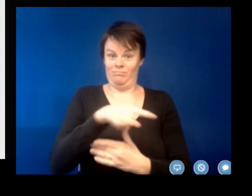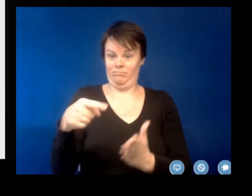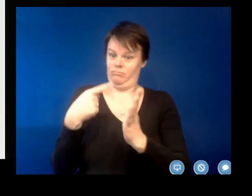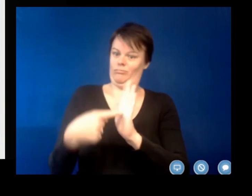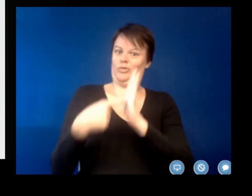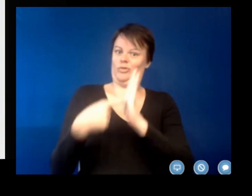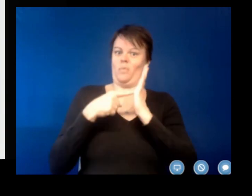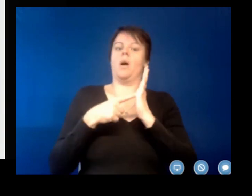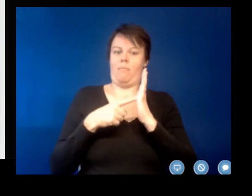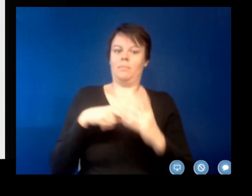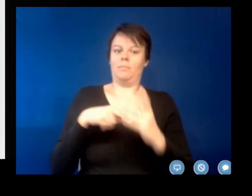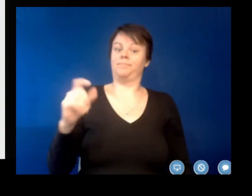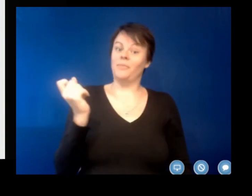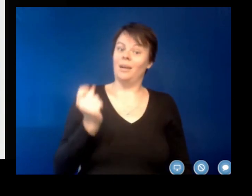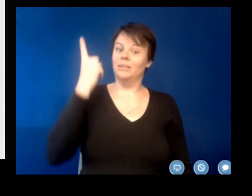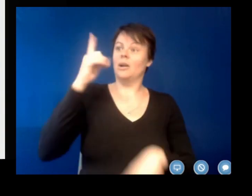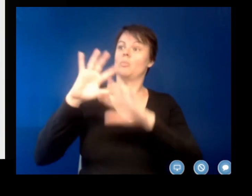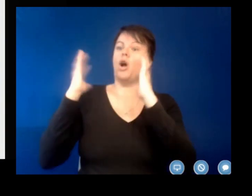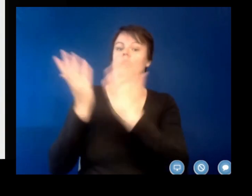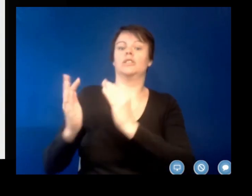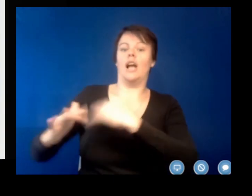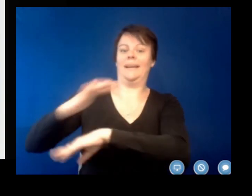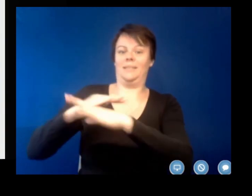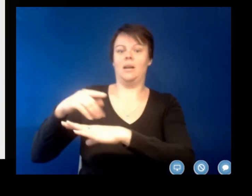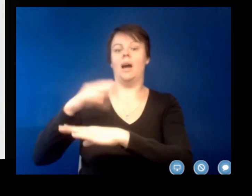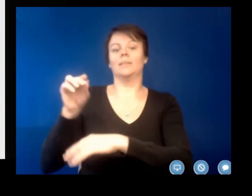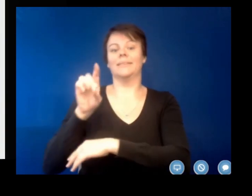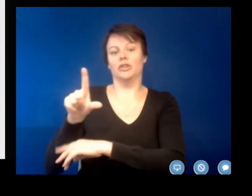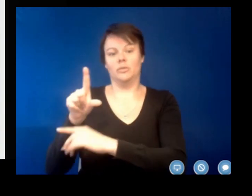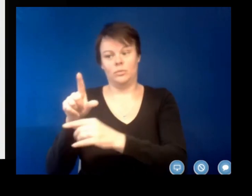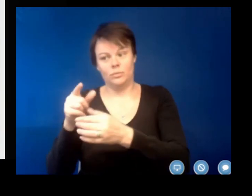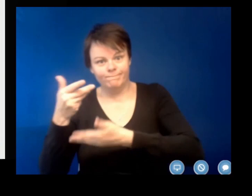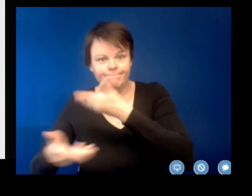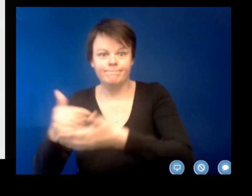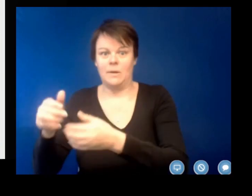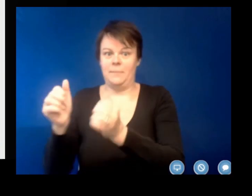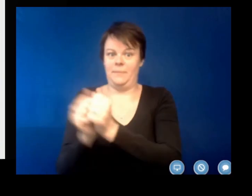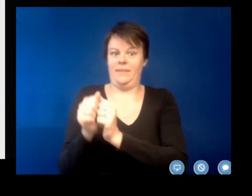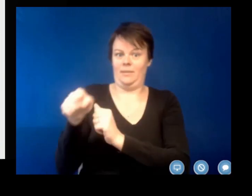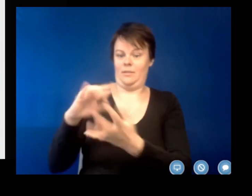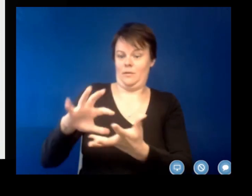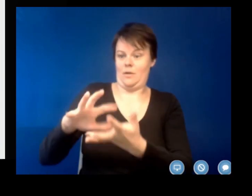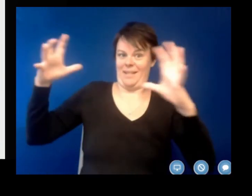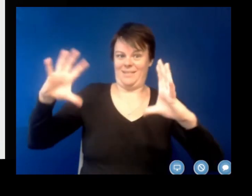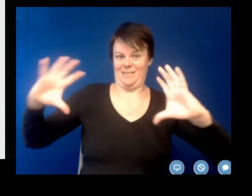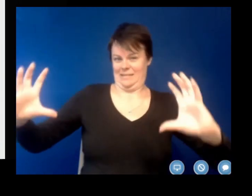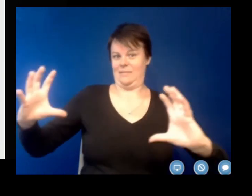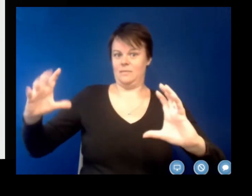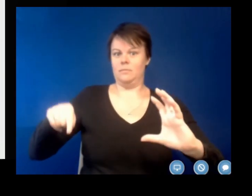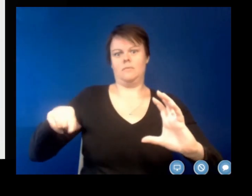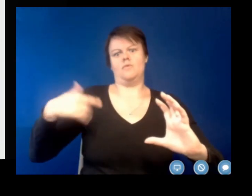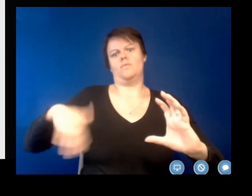addition of vicinities. So people who understand world society in a way that they add different forms